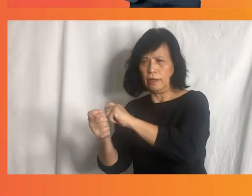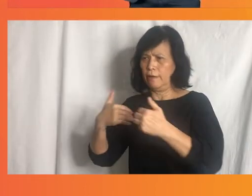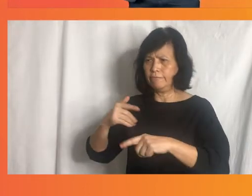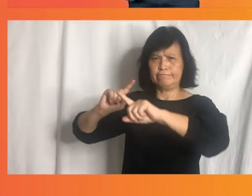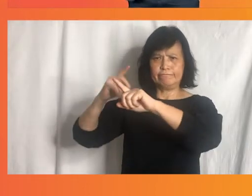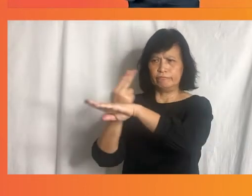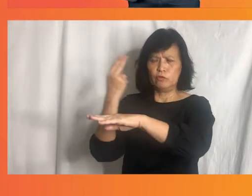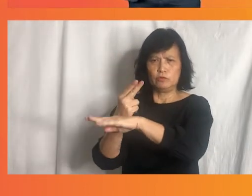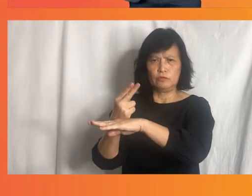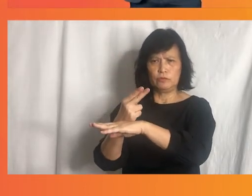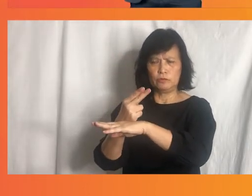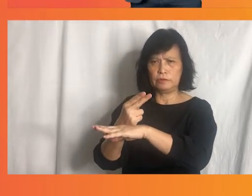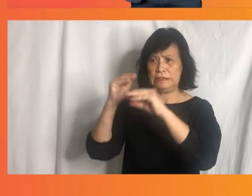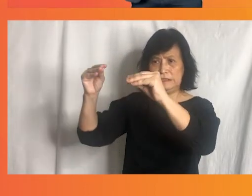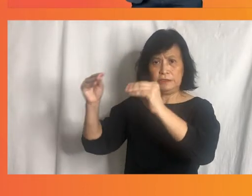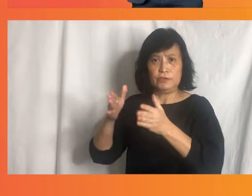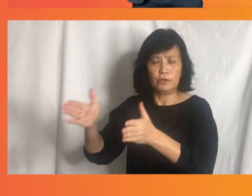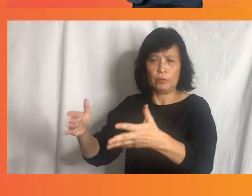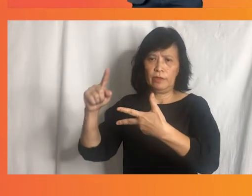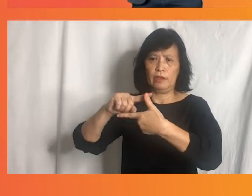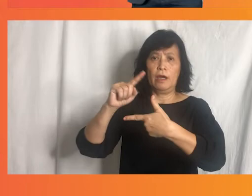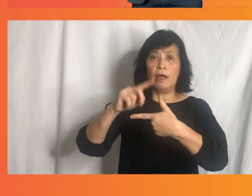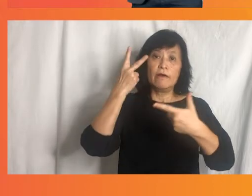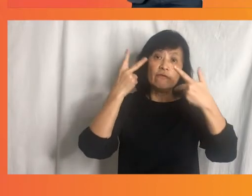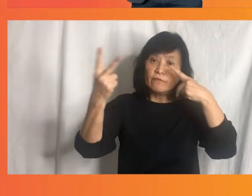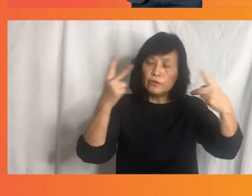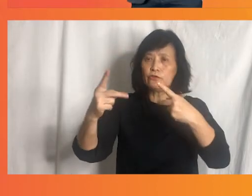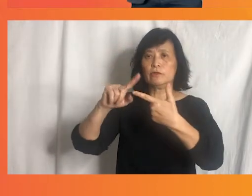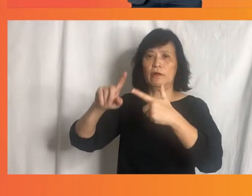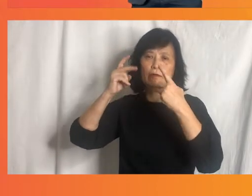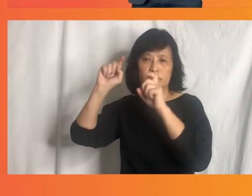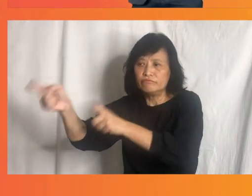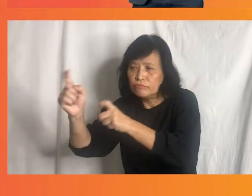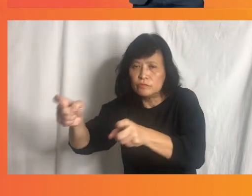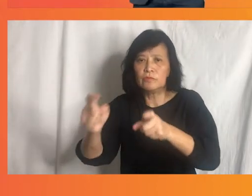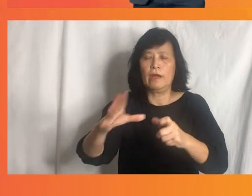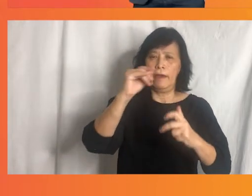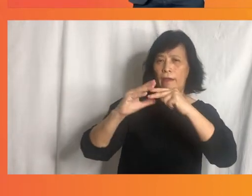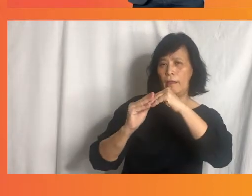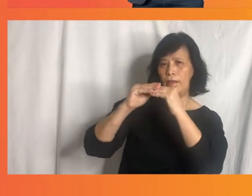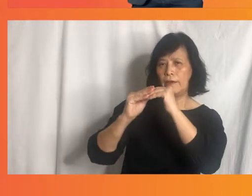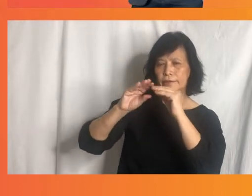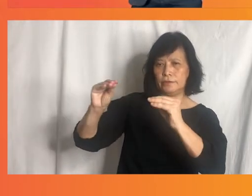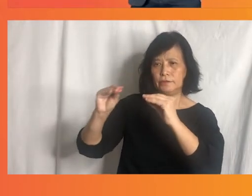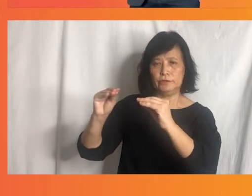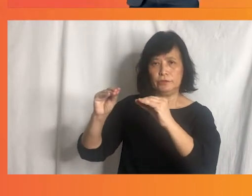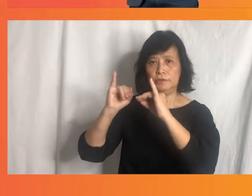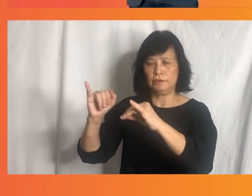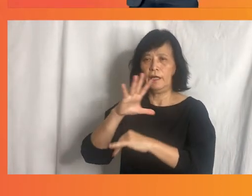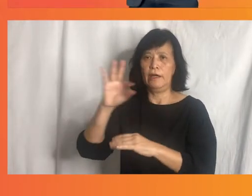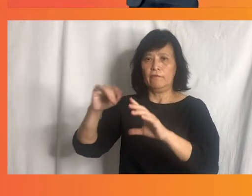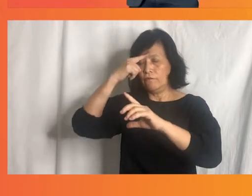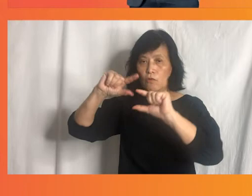different teaching methods, including visual to reward system, and have adapted teaching instructions in both individual and group